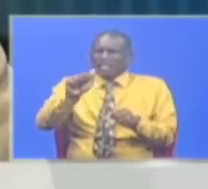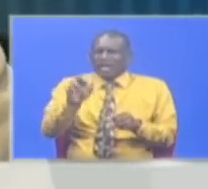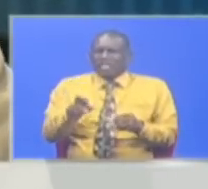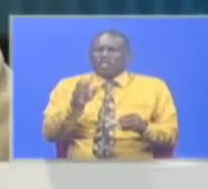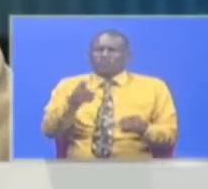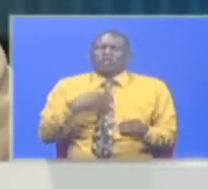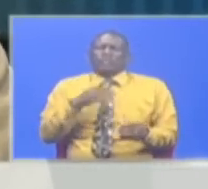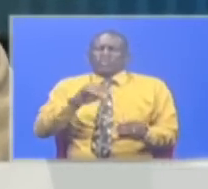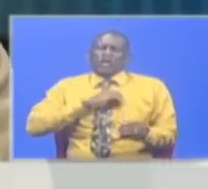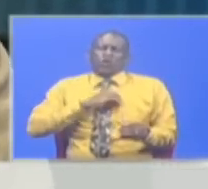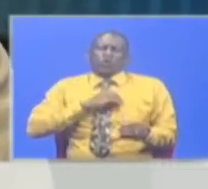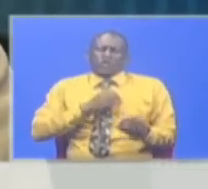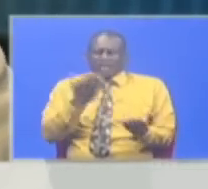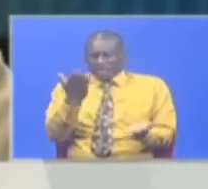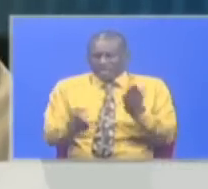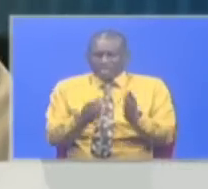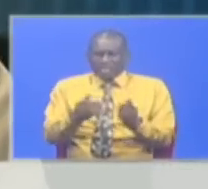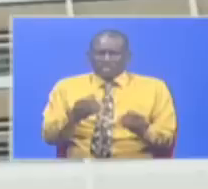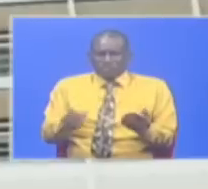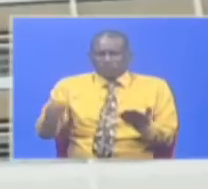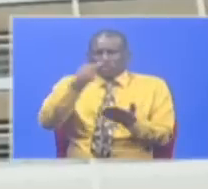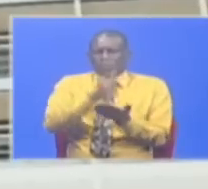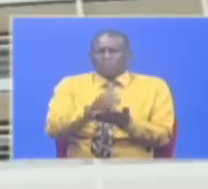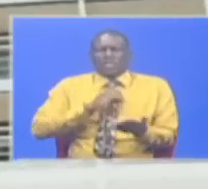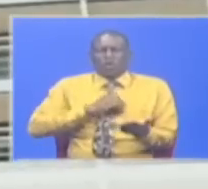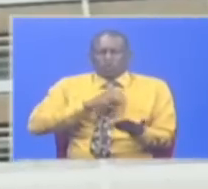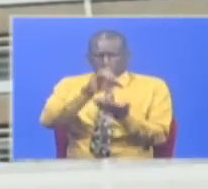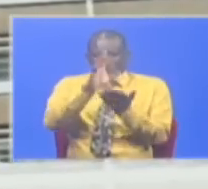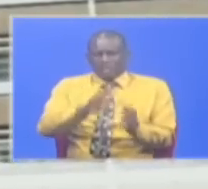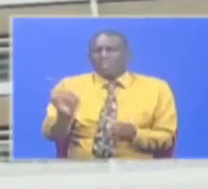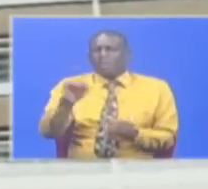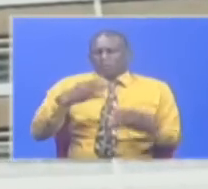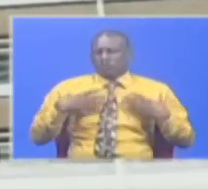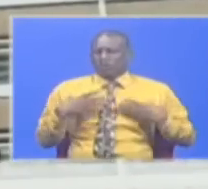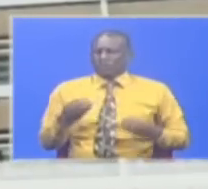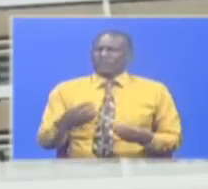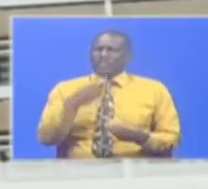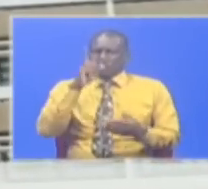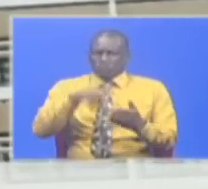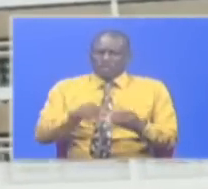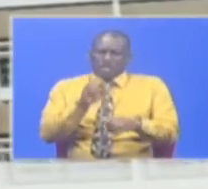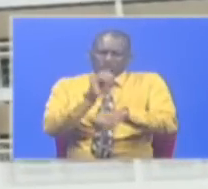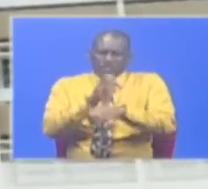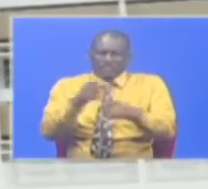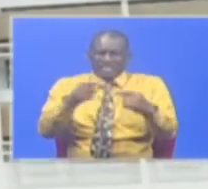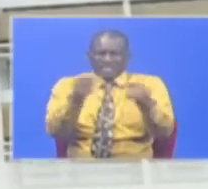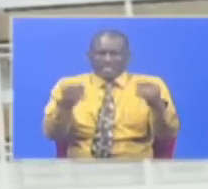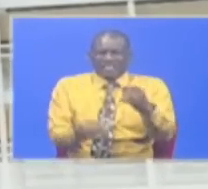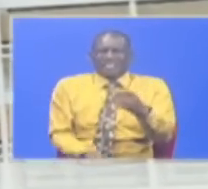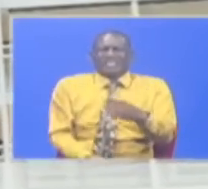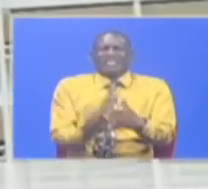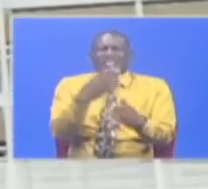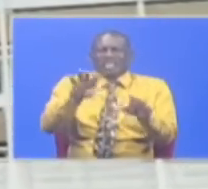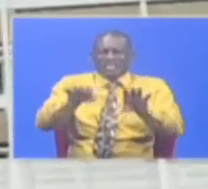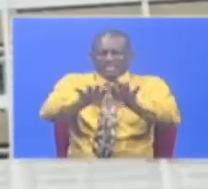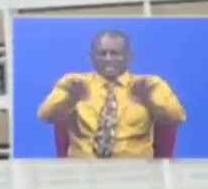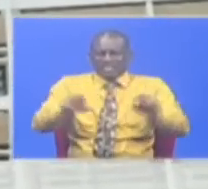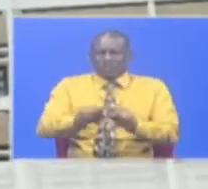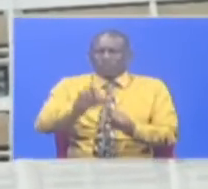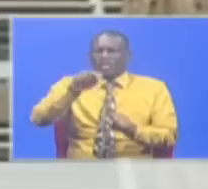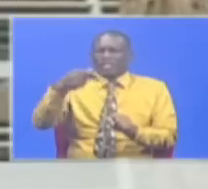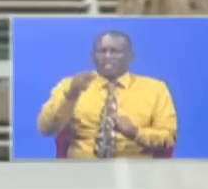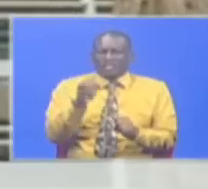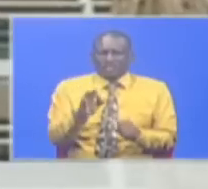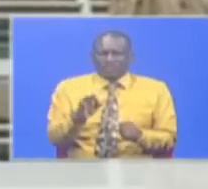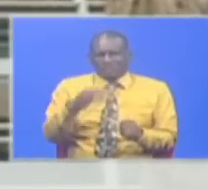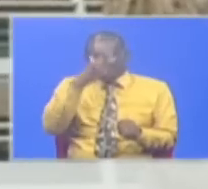their own chemists, they should employ their own doctors. The Ministry of Health is said to have been advised against creating a parallel system to NHIF